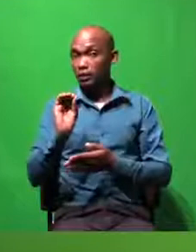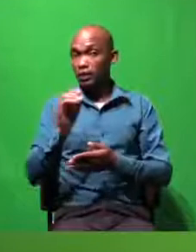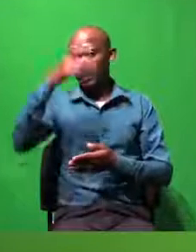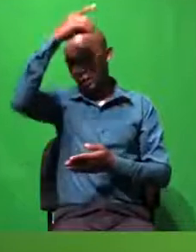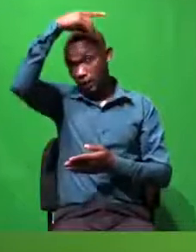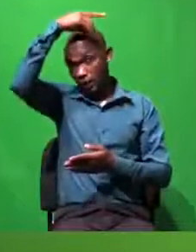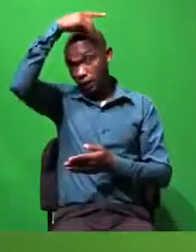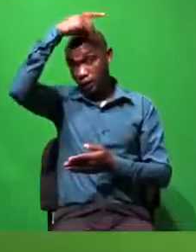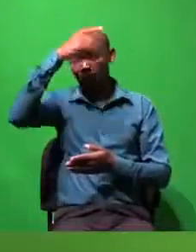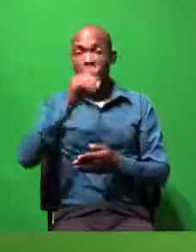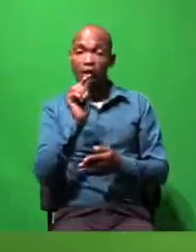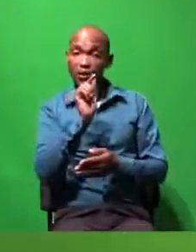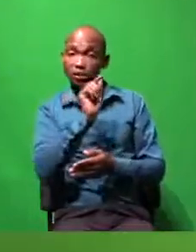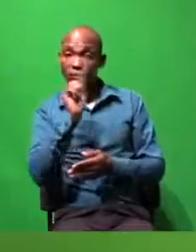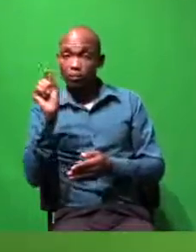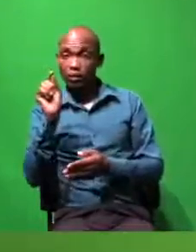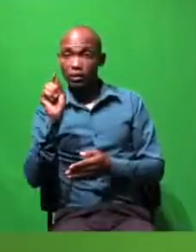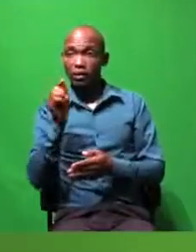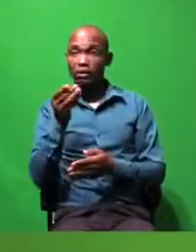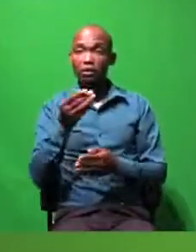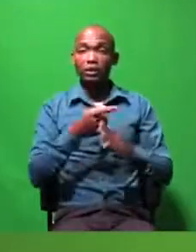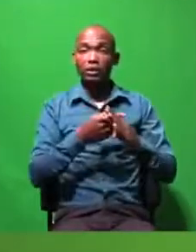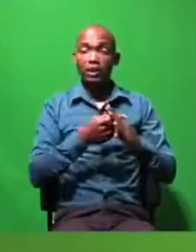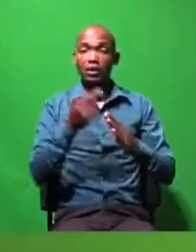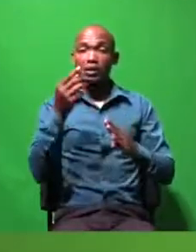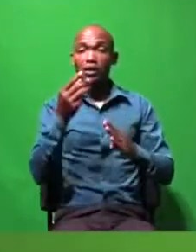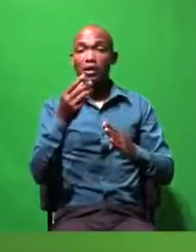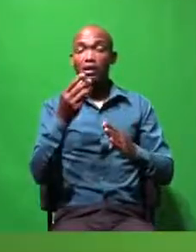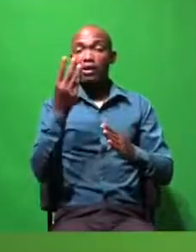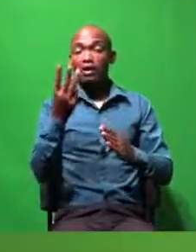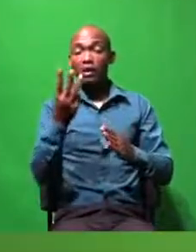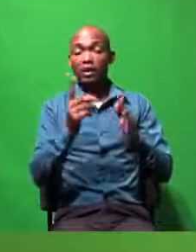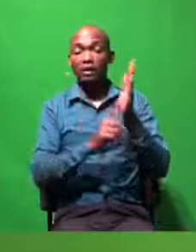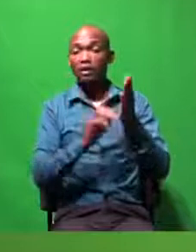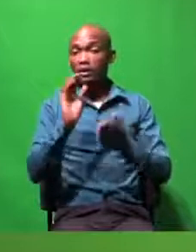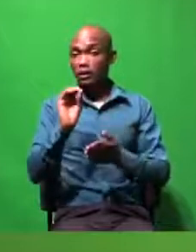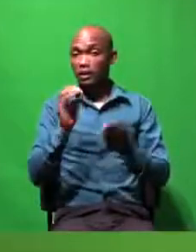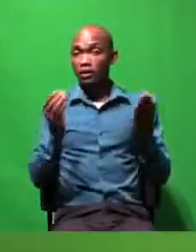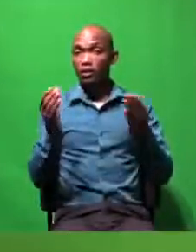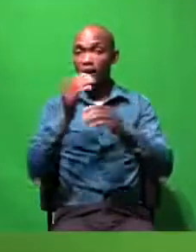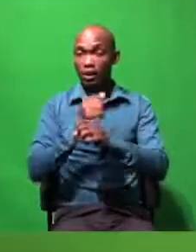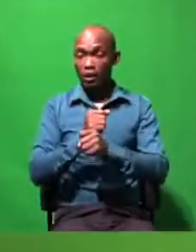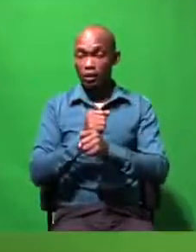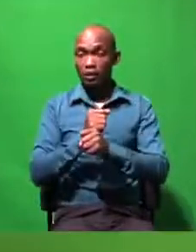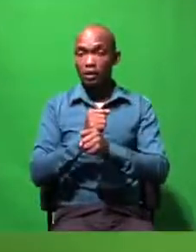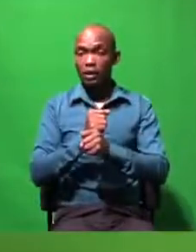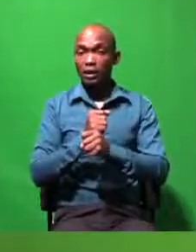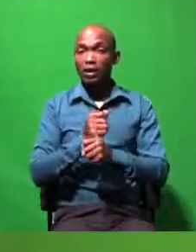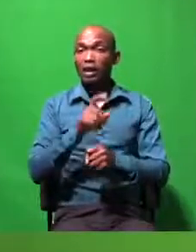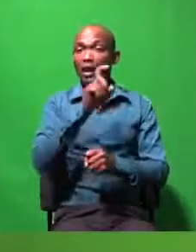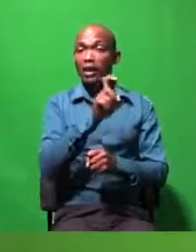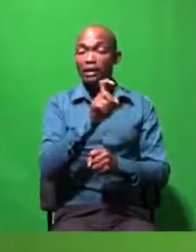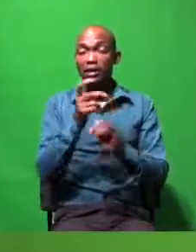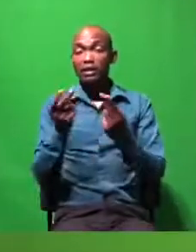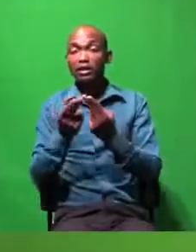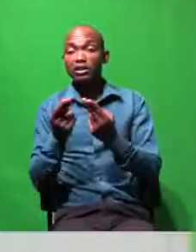290 degrees. And subtract 290 degrees from 360 degrees. So the value of x